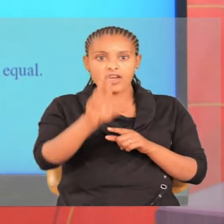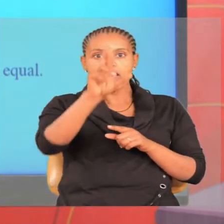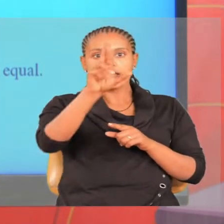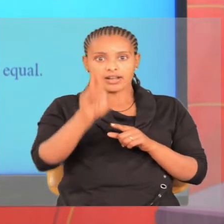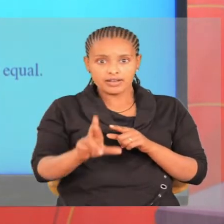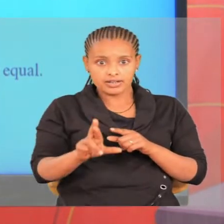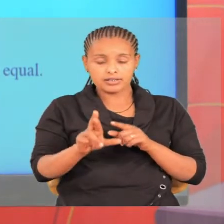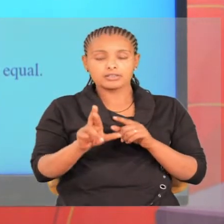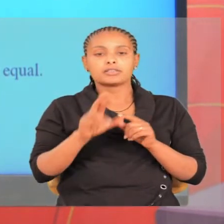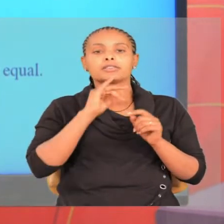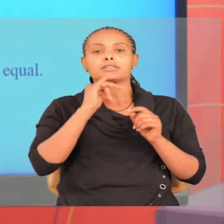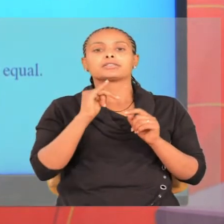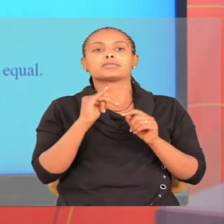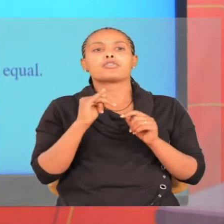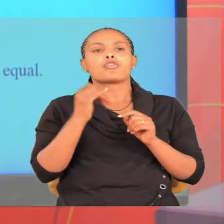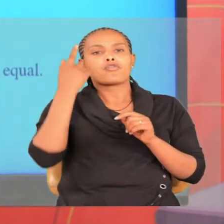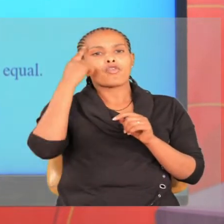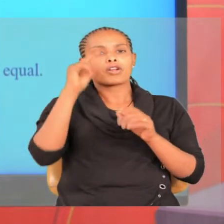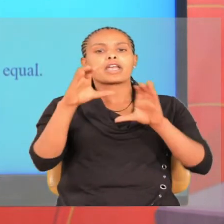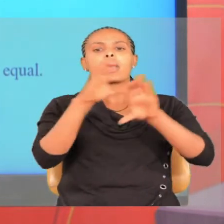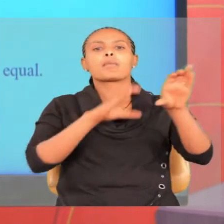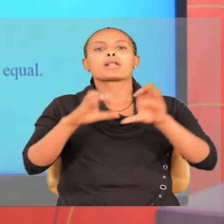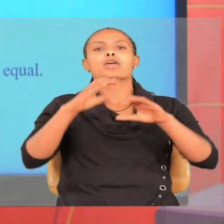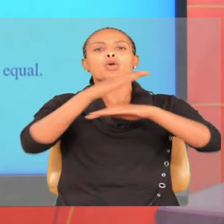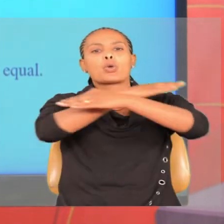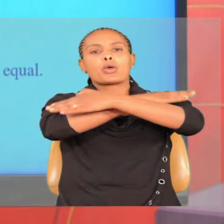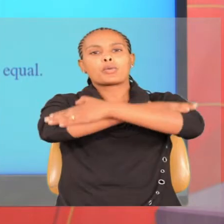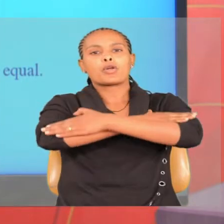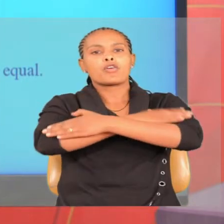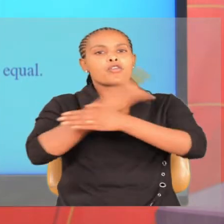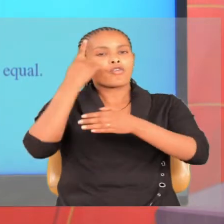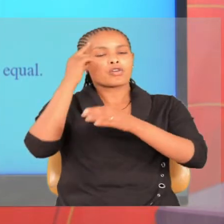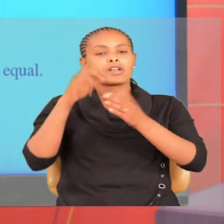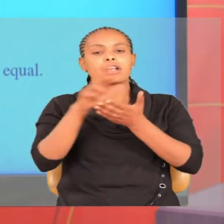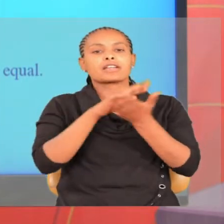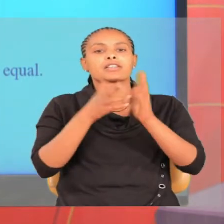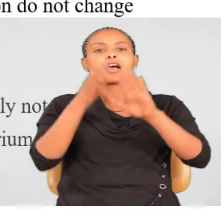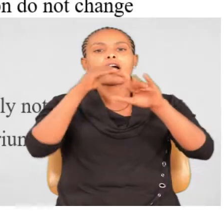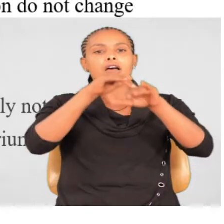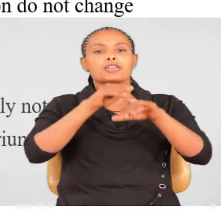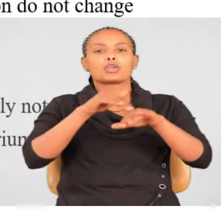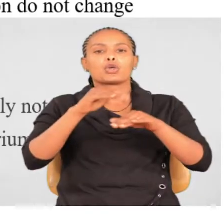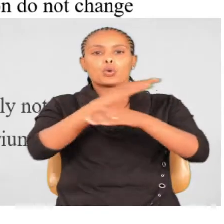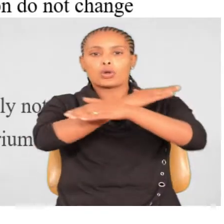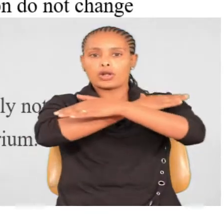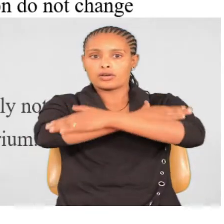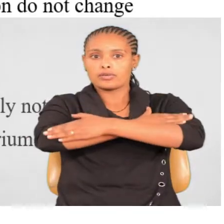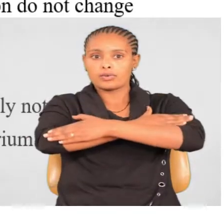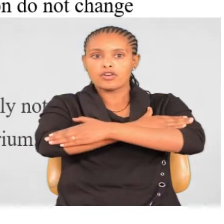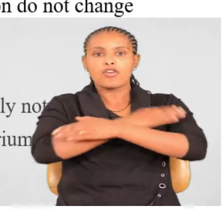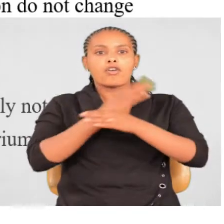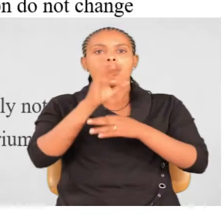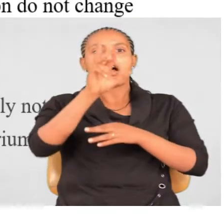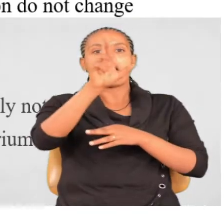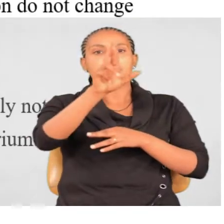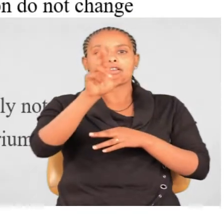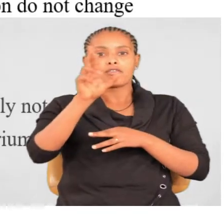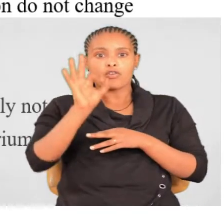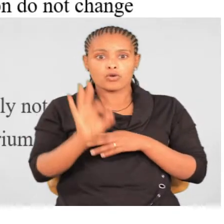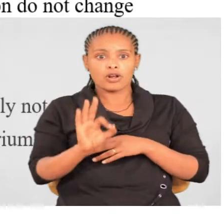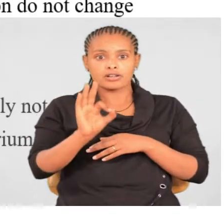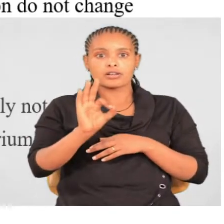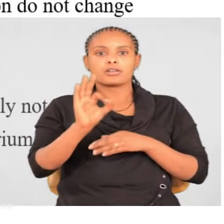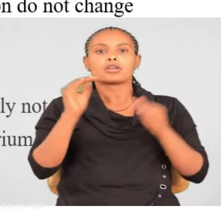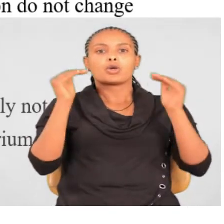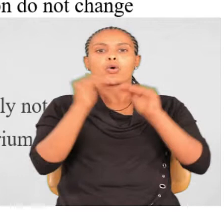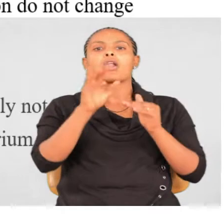reverse reaction. For chemical equilibrium, for a reaction at equilibrium, forward rates are forward